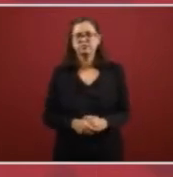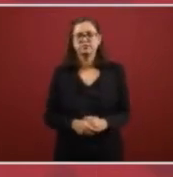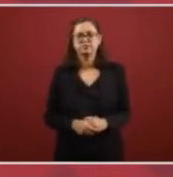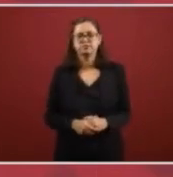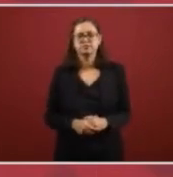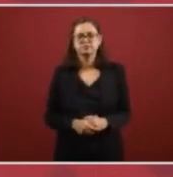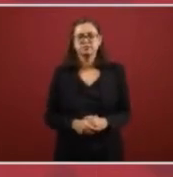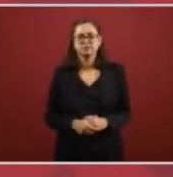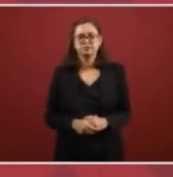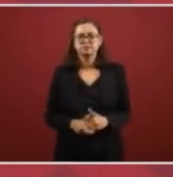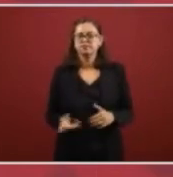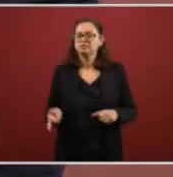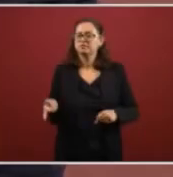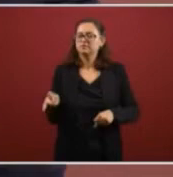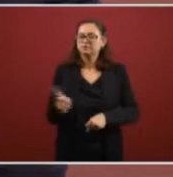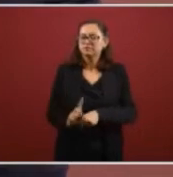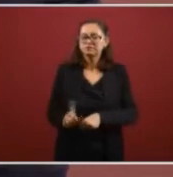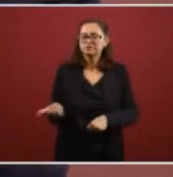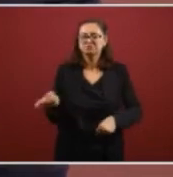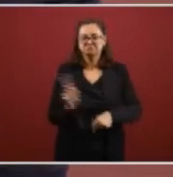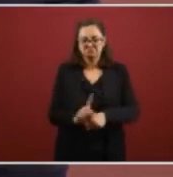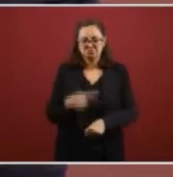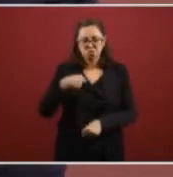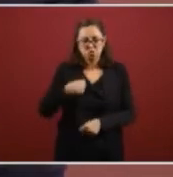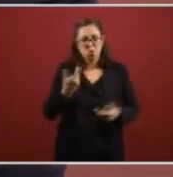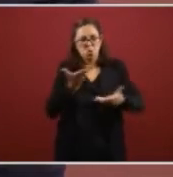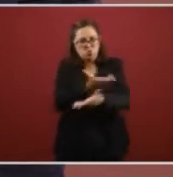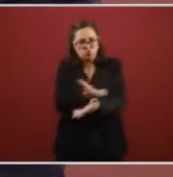Every day here with you guys?